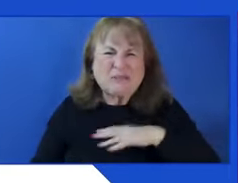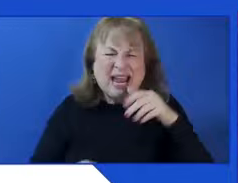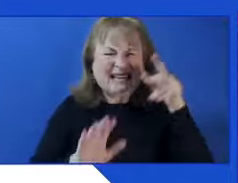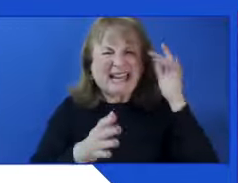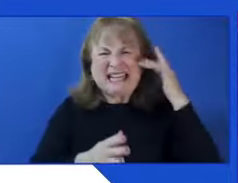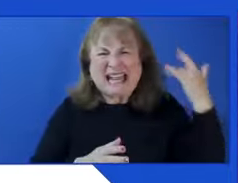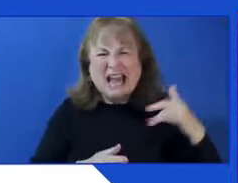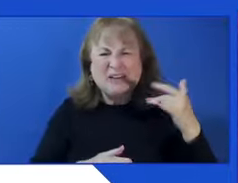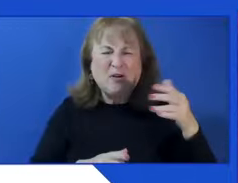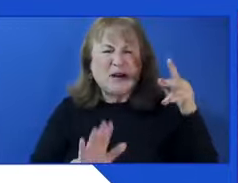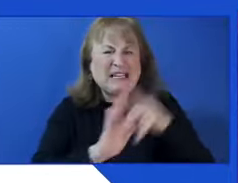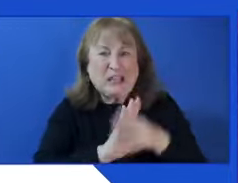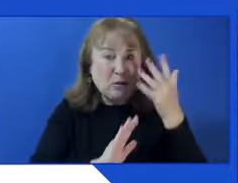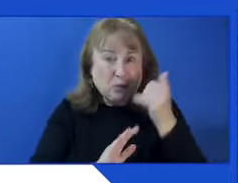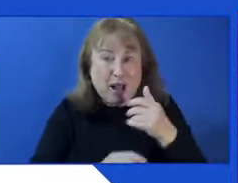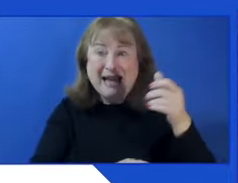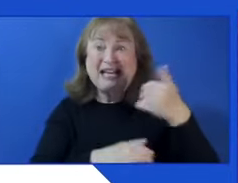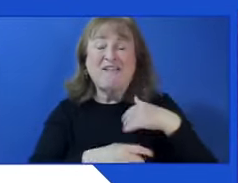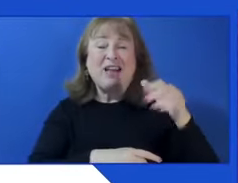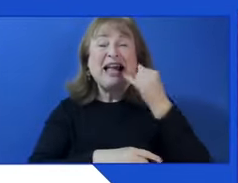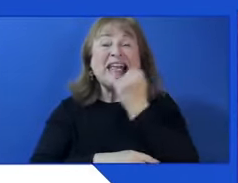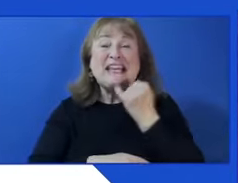holding an Israeli flag?